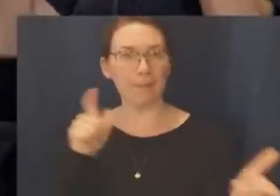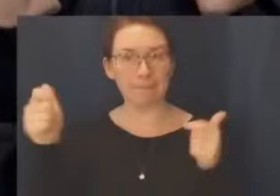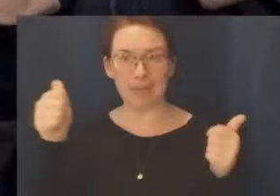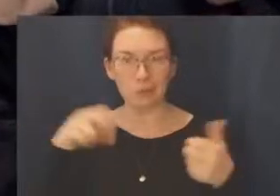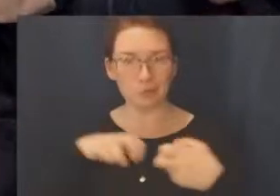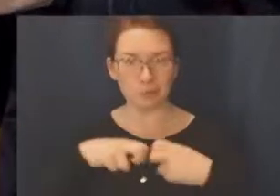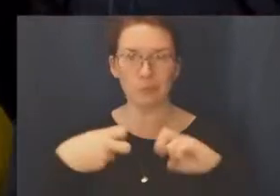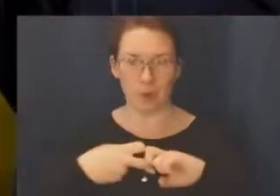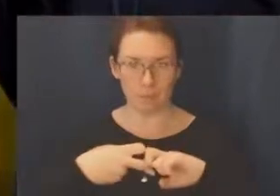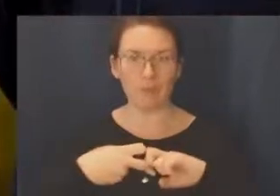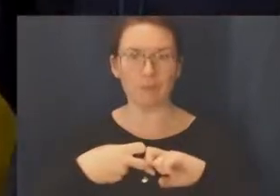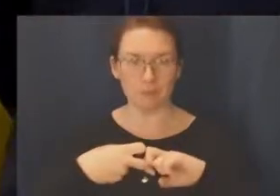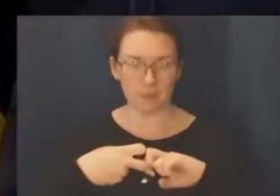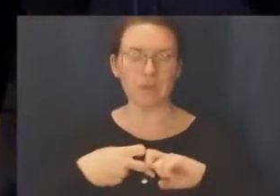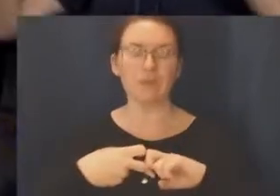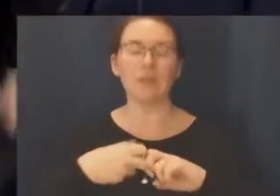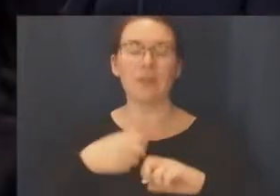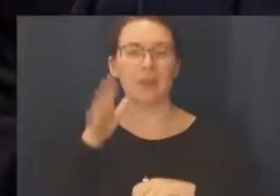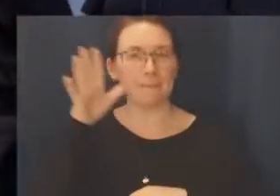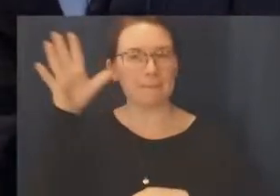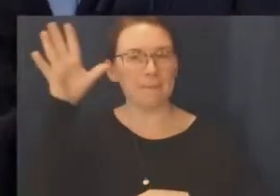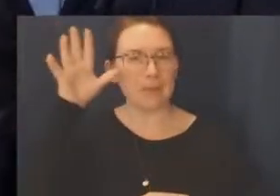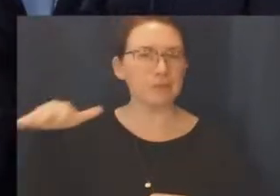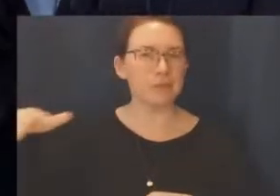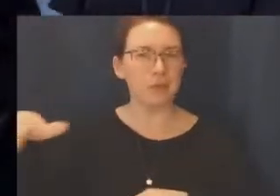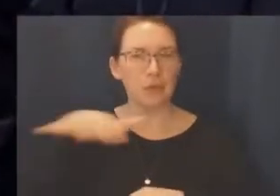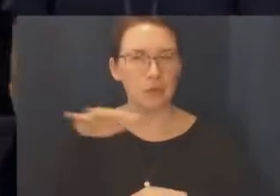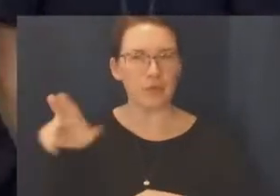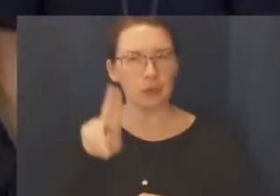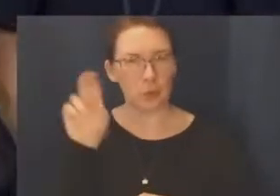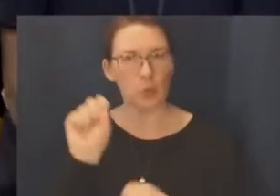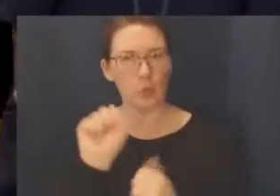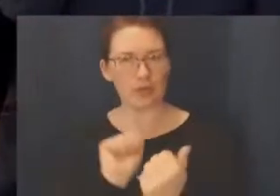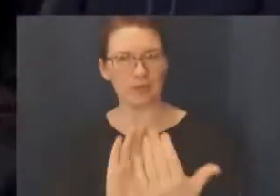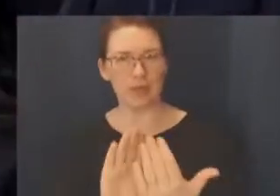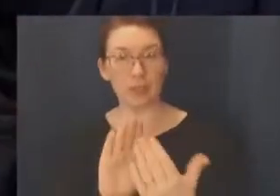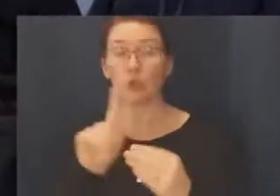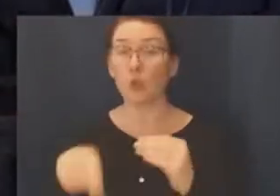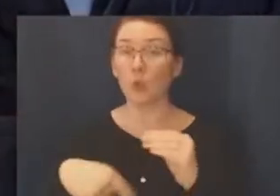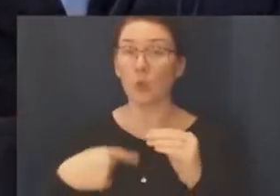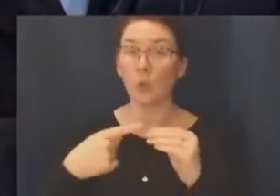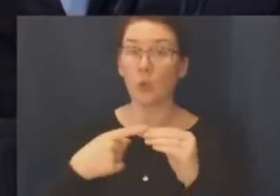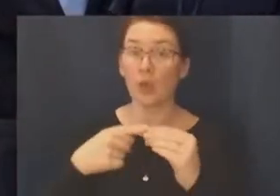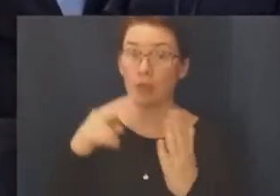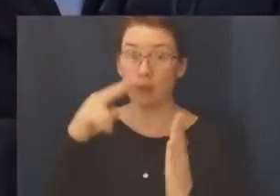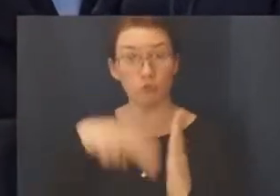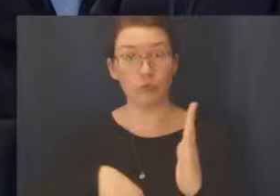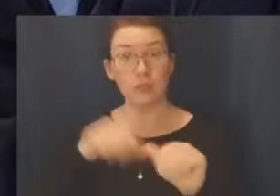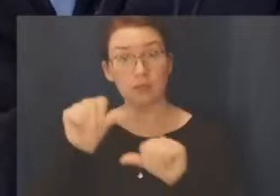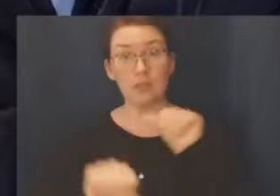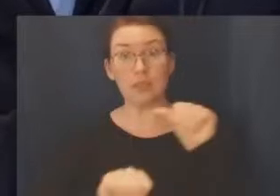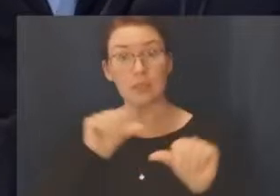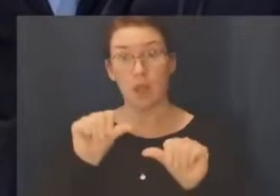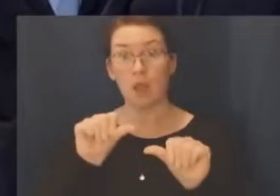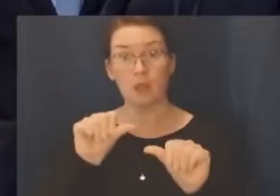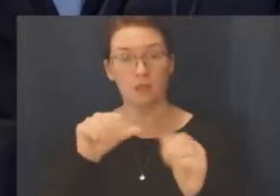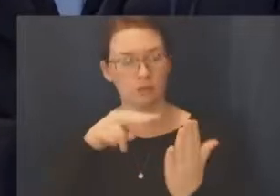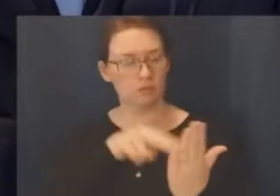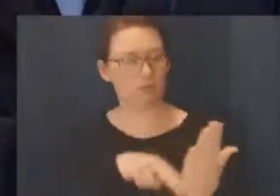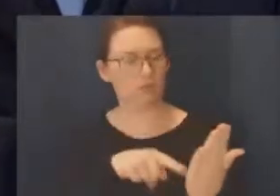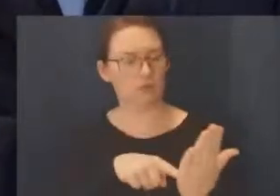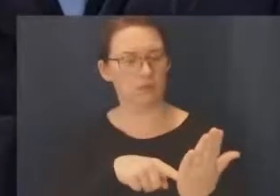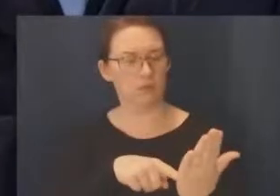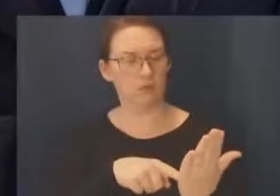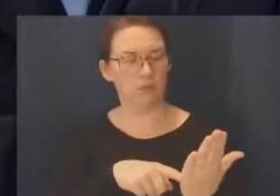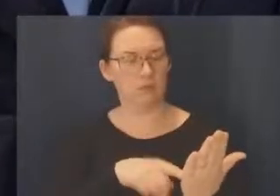that that parents around the country have faced is when they go to the scientific literature, they come back with a stone wall.